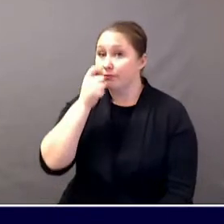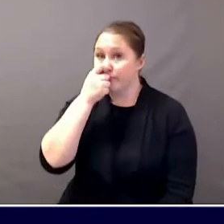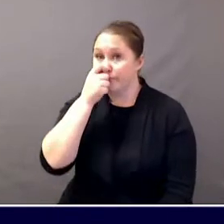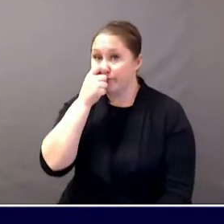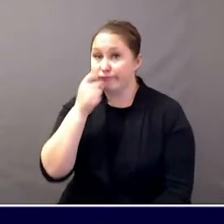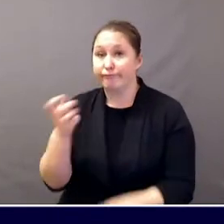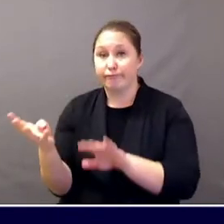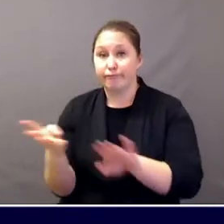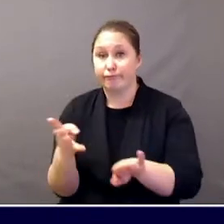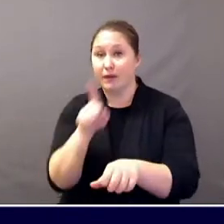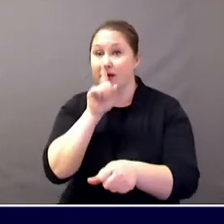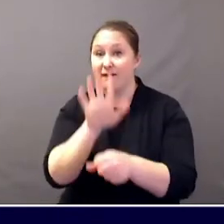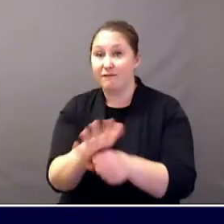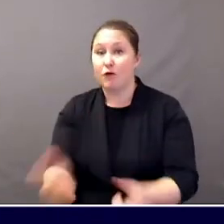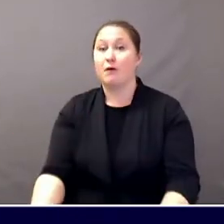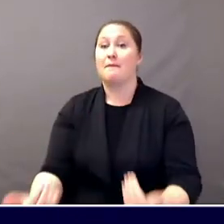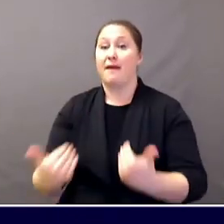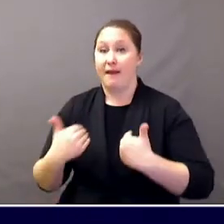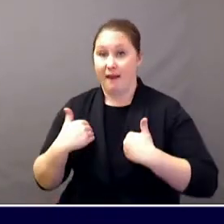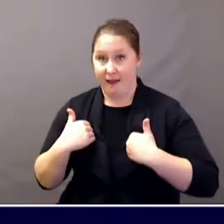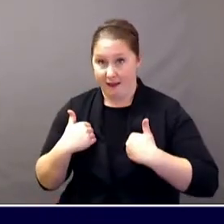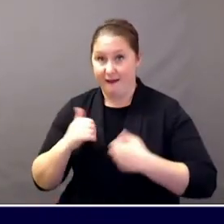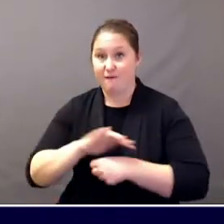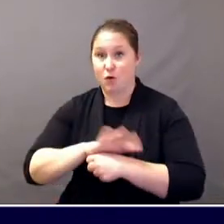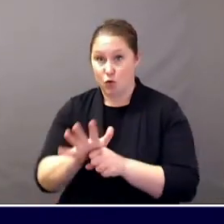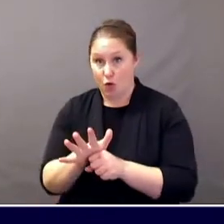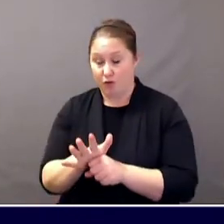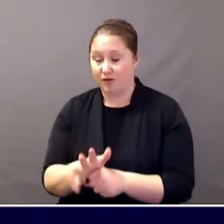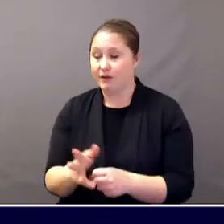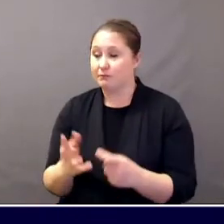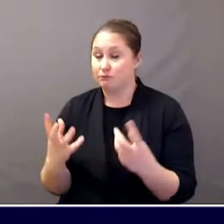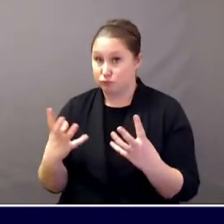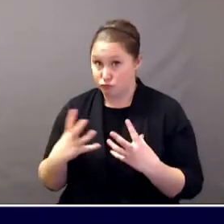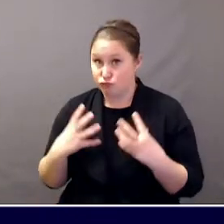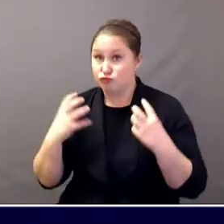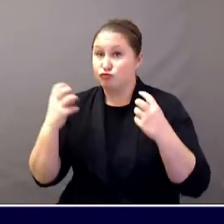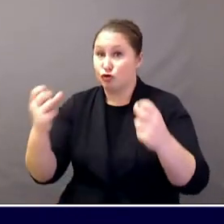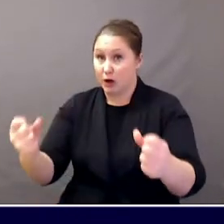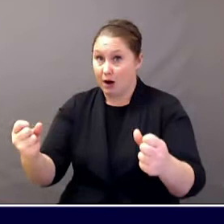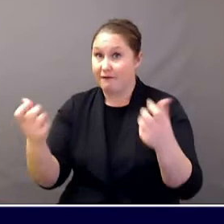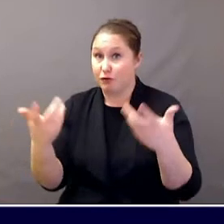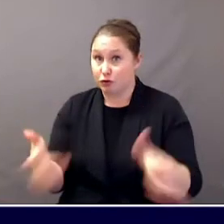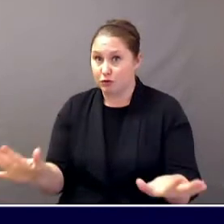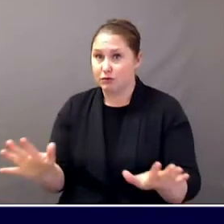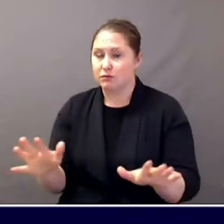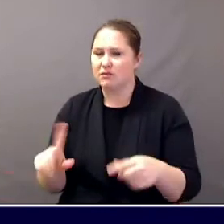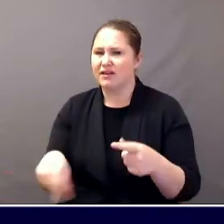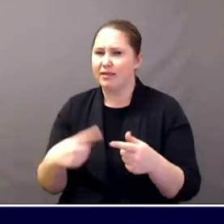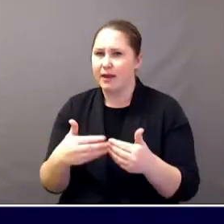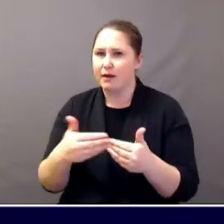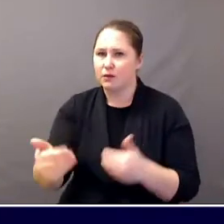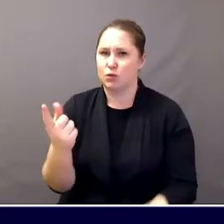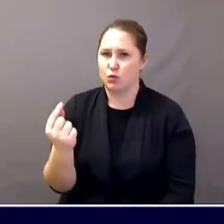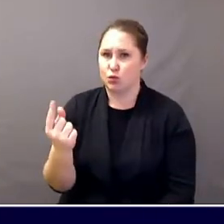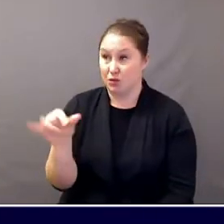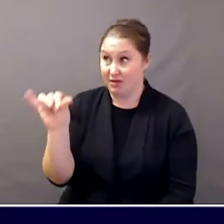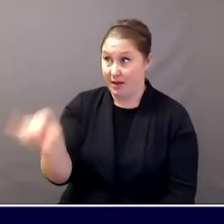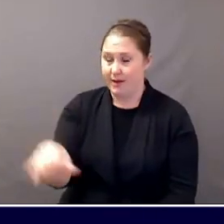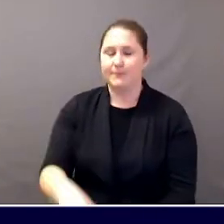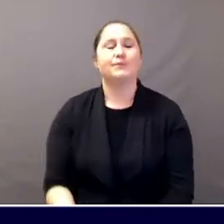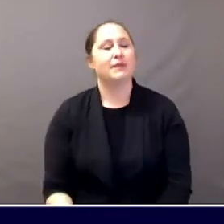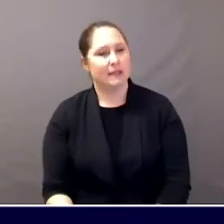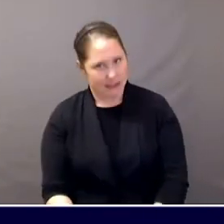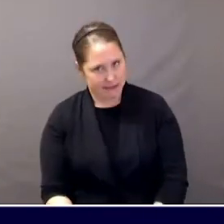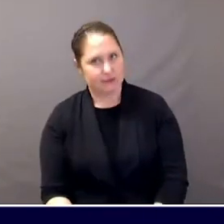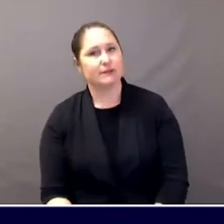deemed to be recovered after their 10 days. Right. Right. So individuals who have had COVID and have recovered do not